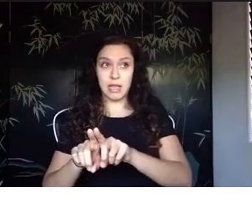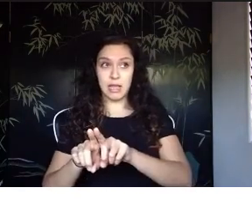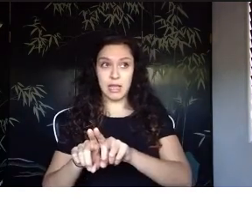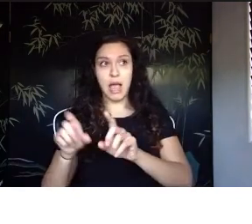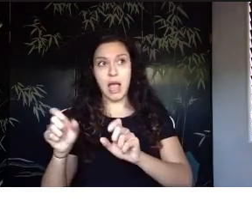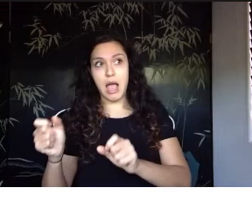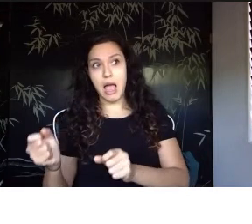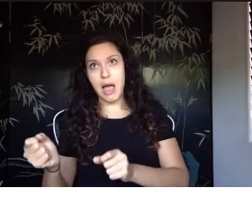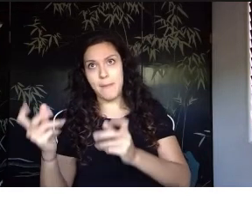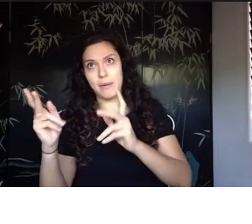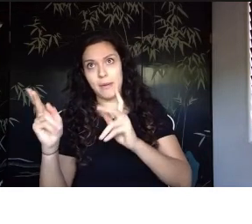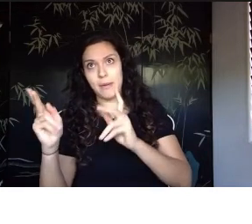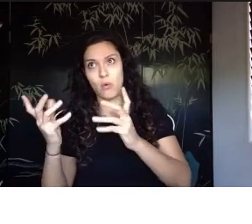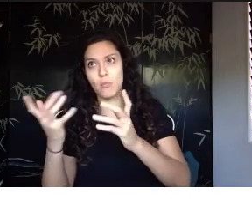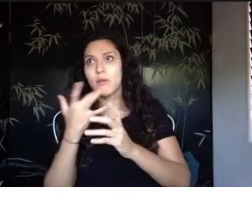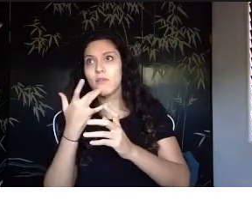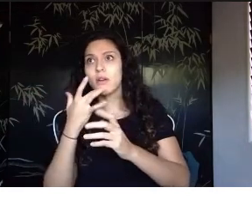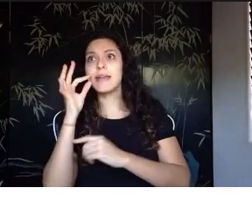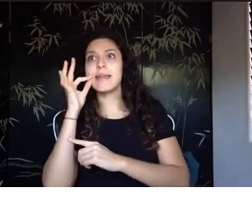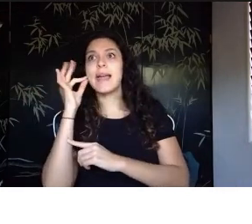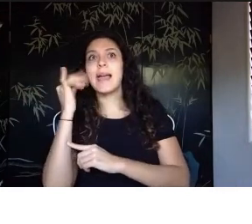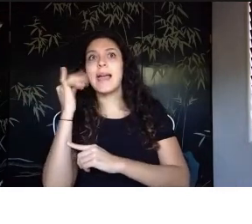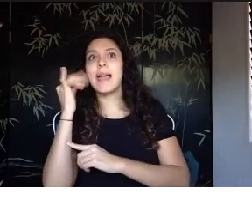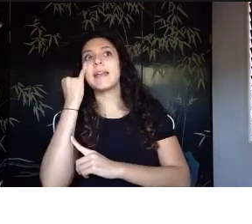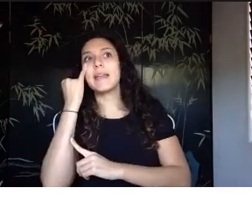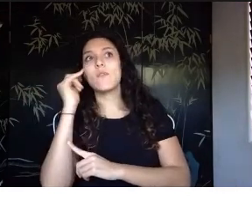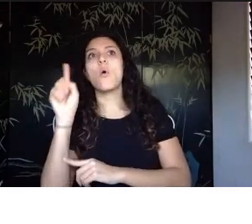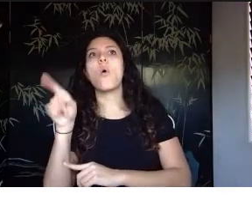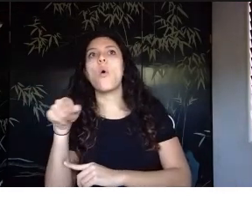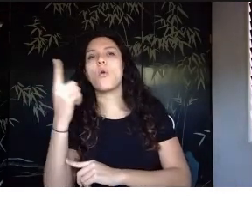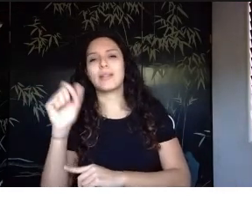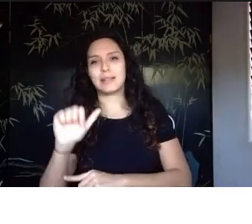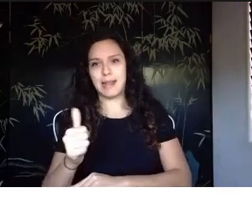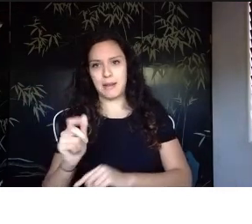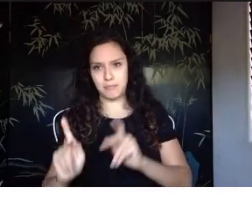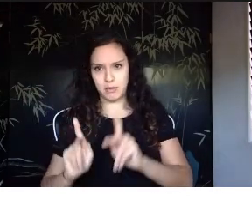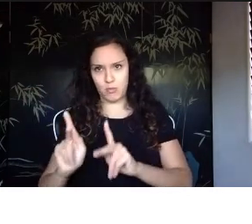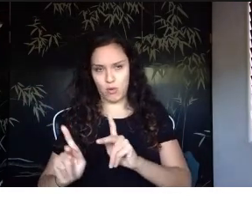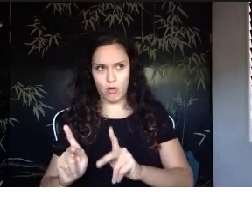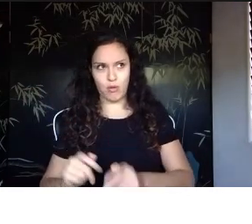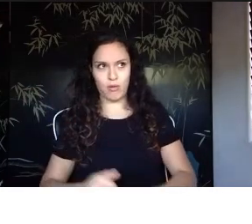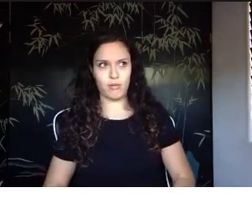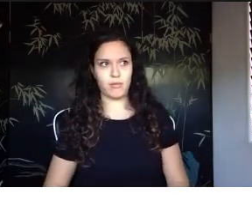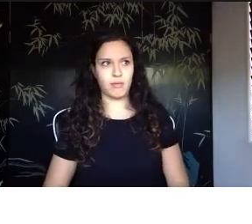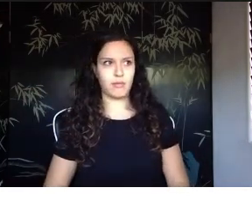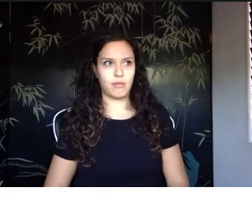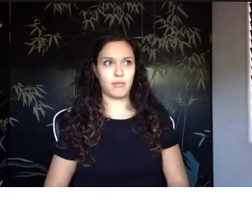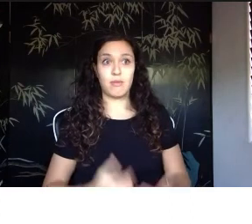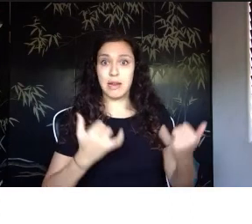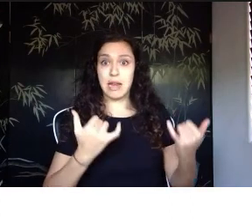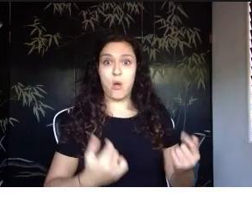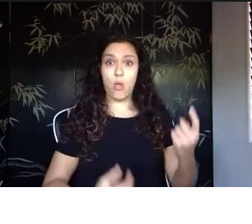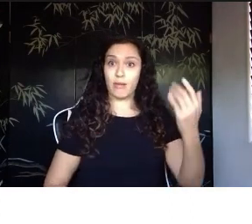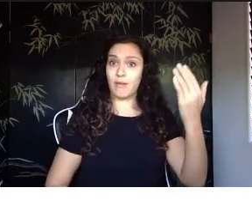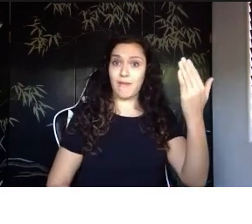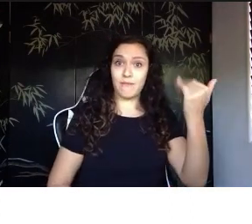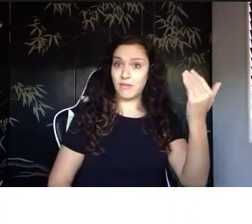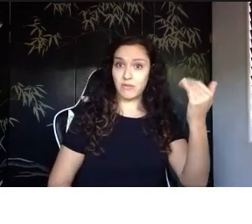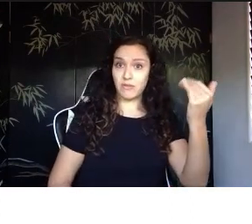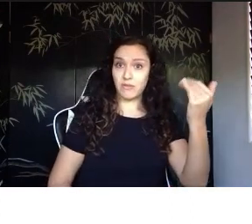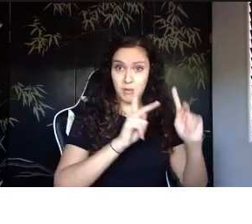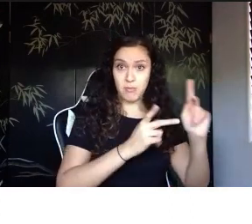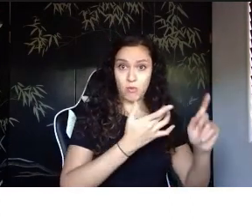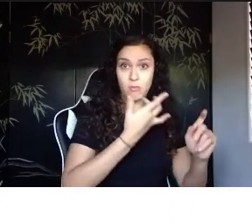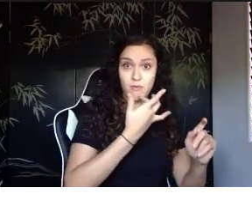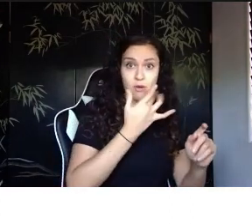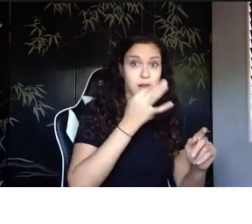as, how many people would want a cat if there were only 10 people? Right now, 15 people